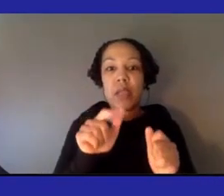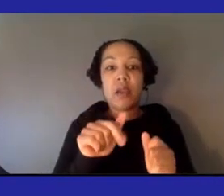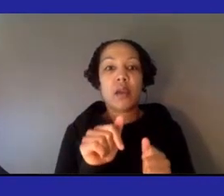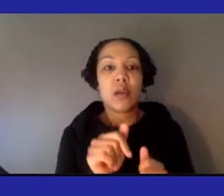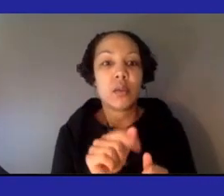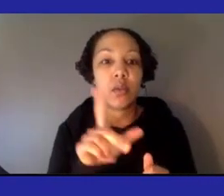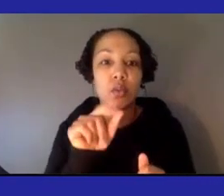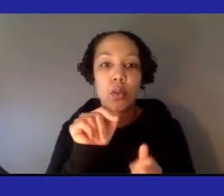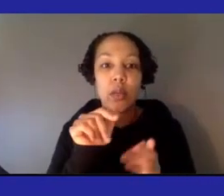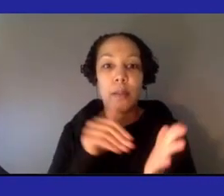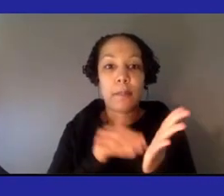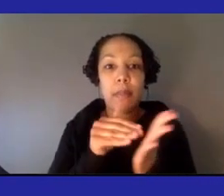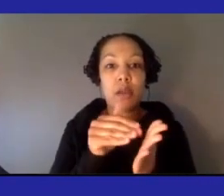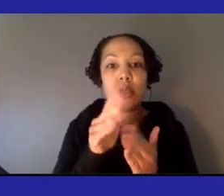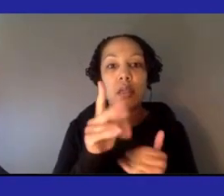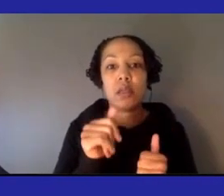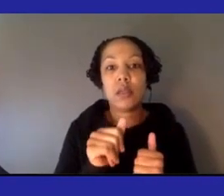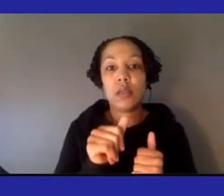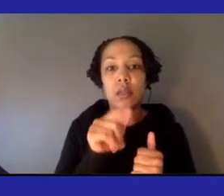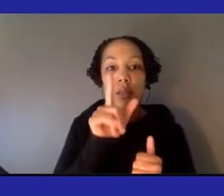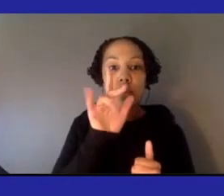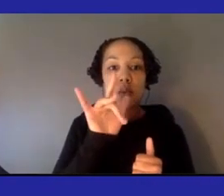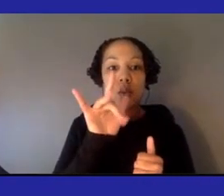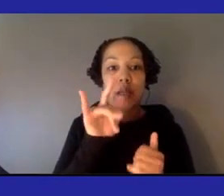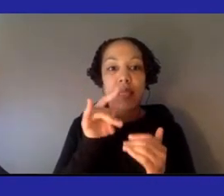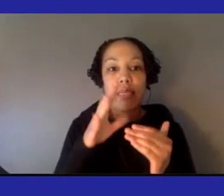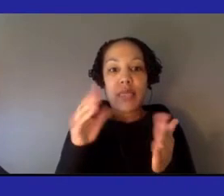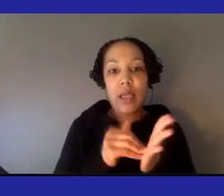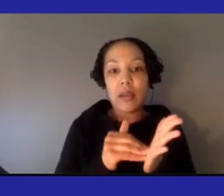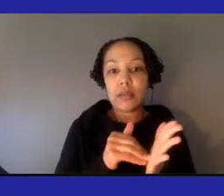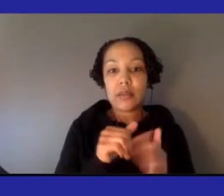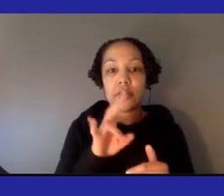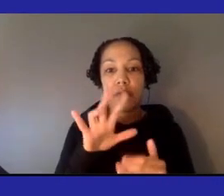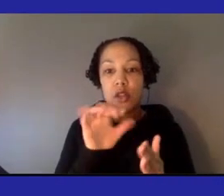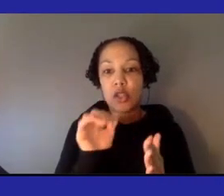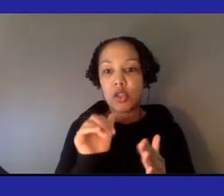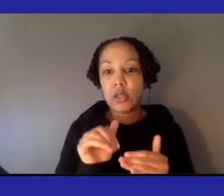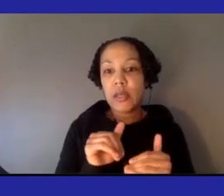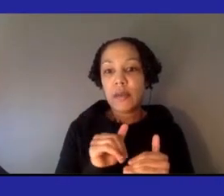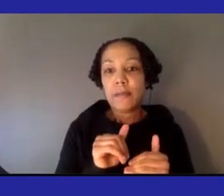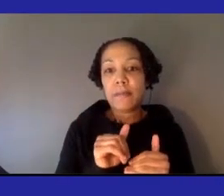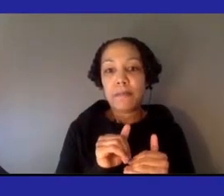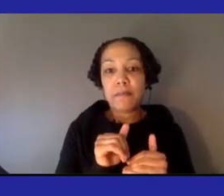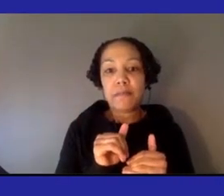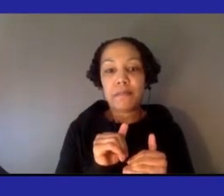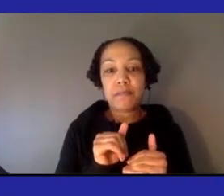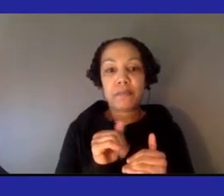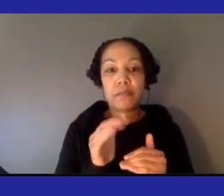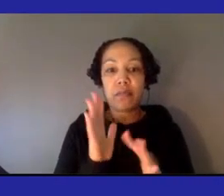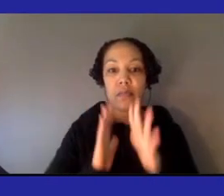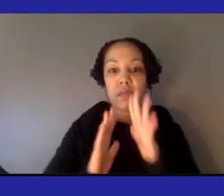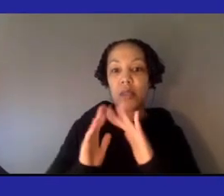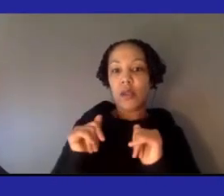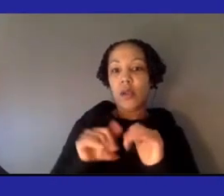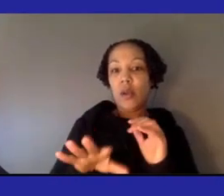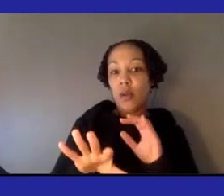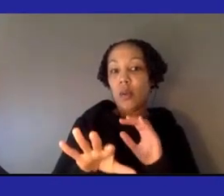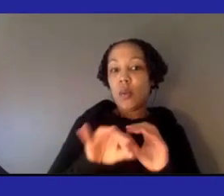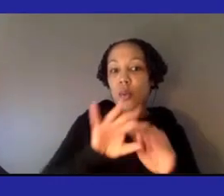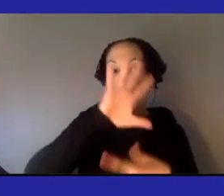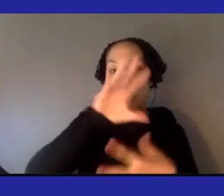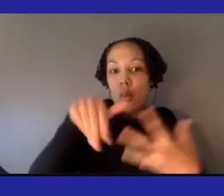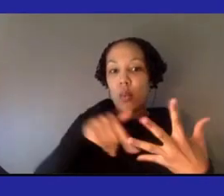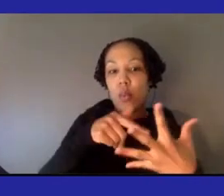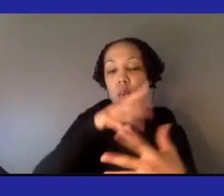$7,625,488. Gemco is currently one of our JOCS vendors, and they were previously on previous pools from 2018 to 2020.